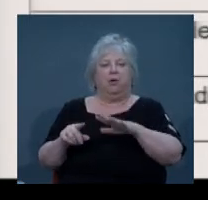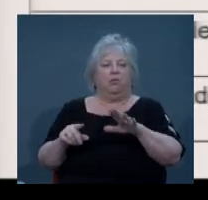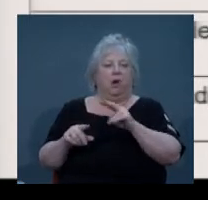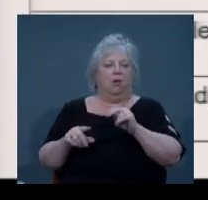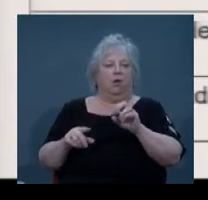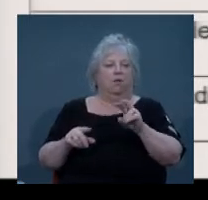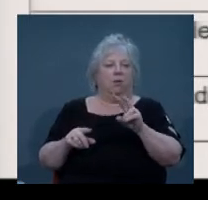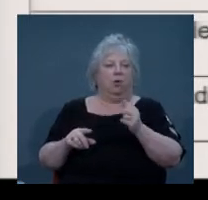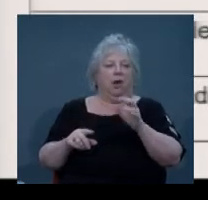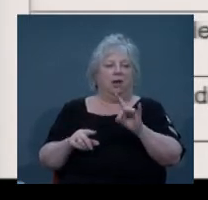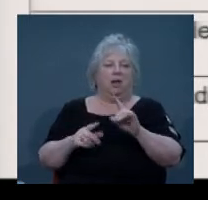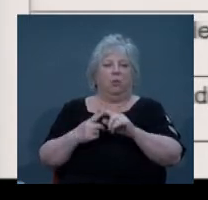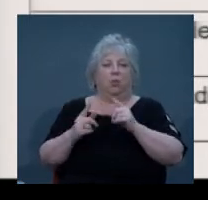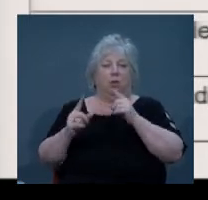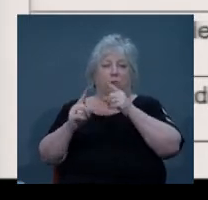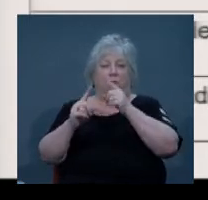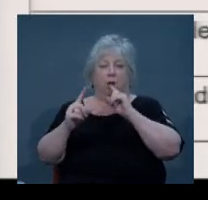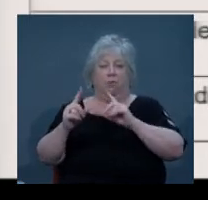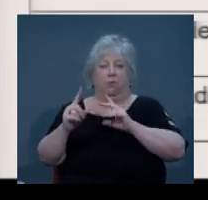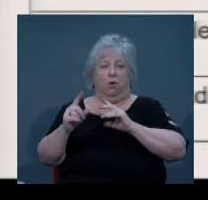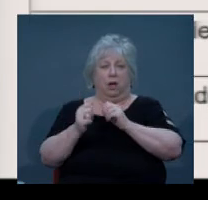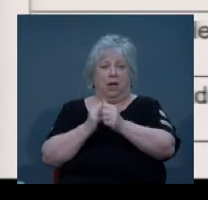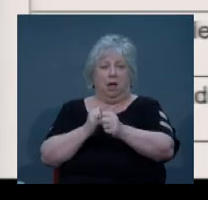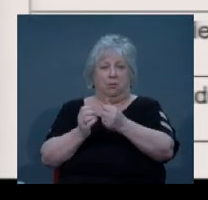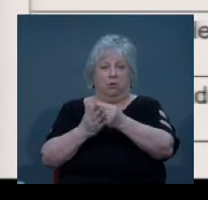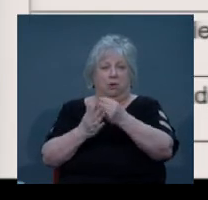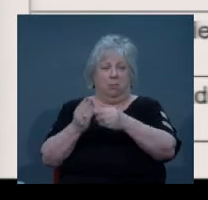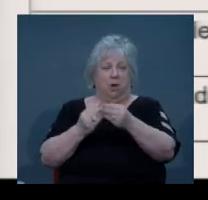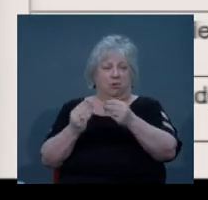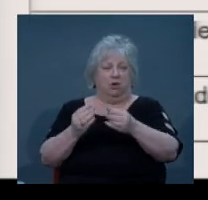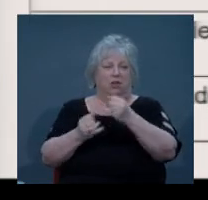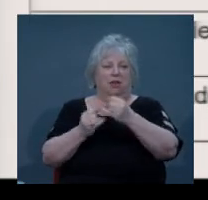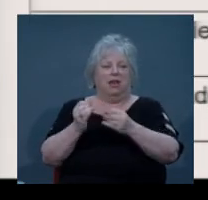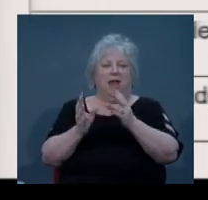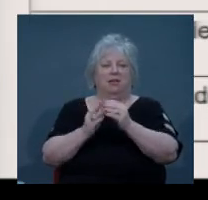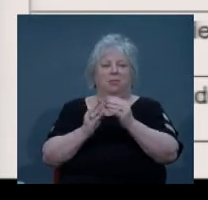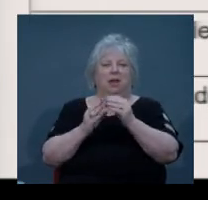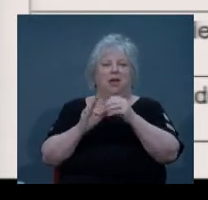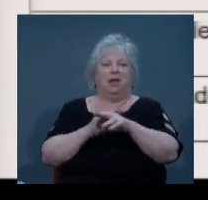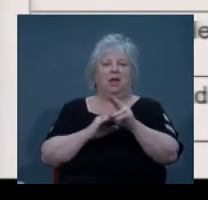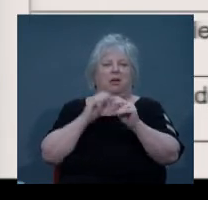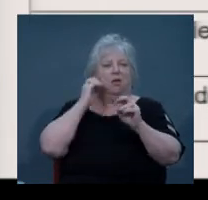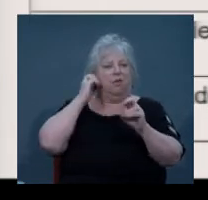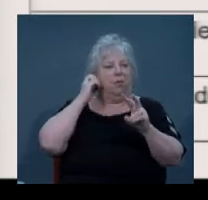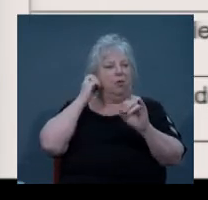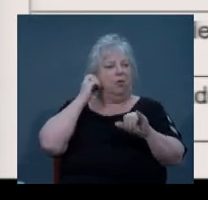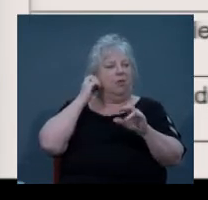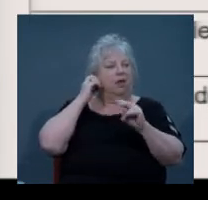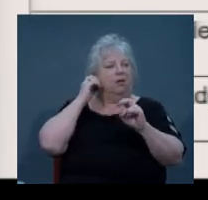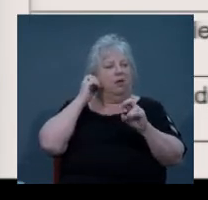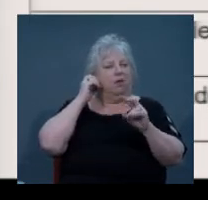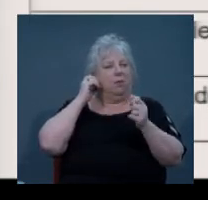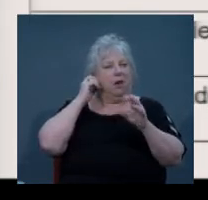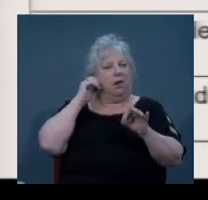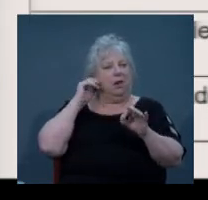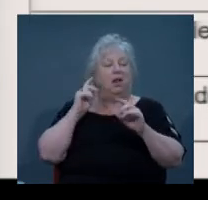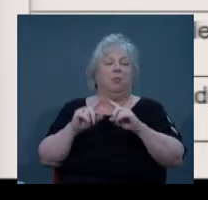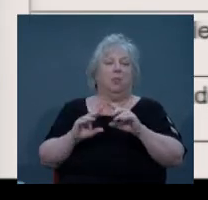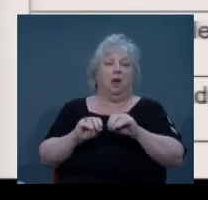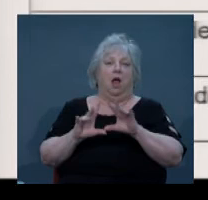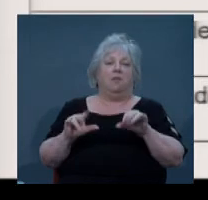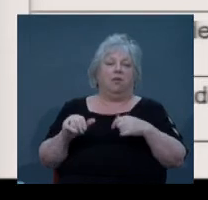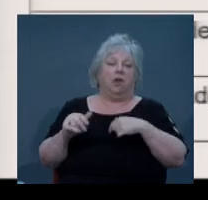with a target for adoption of the budget on the last meeting in November, which would be November 19th. But obviously we have additional